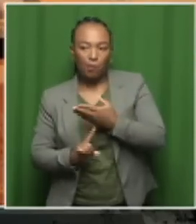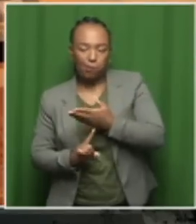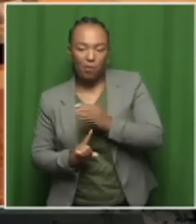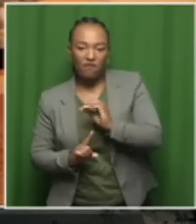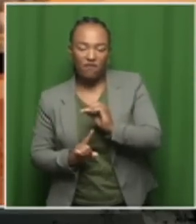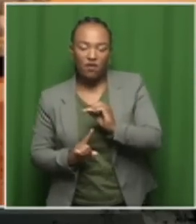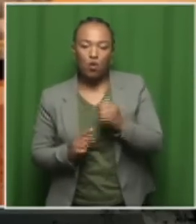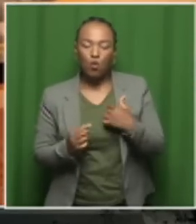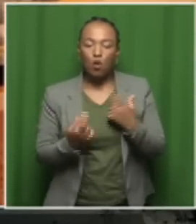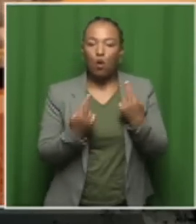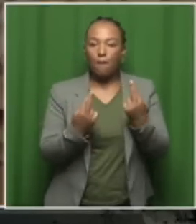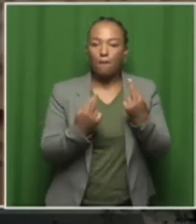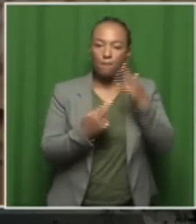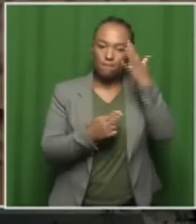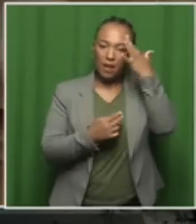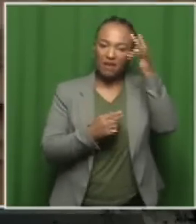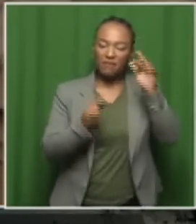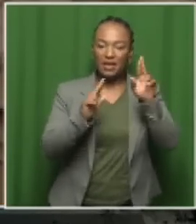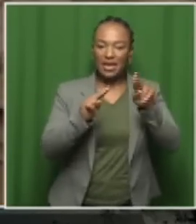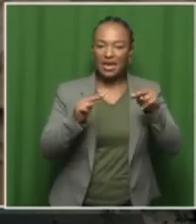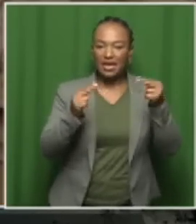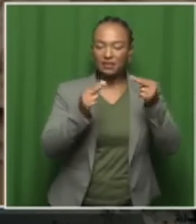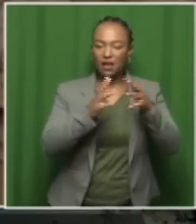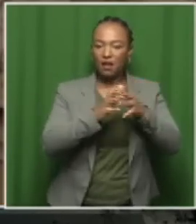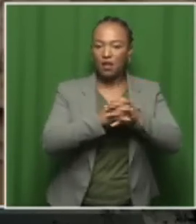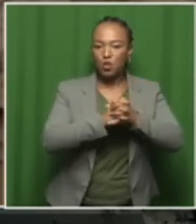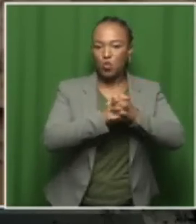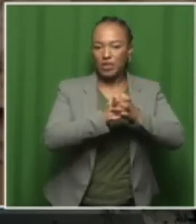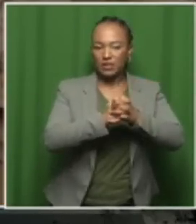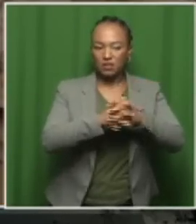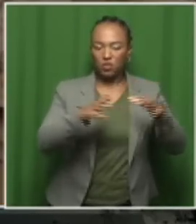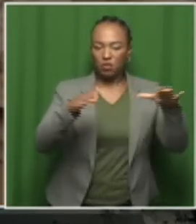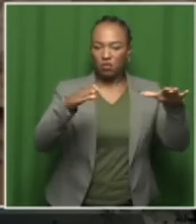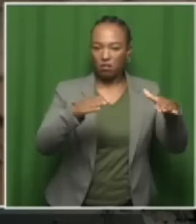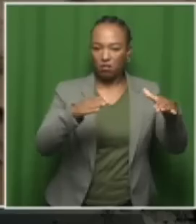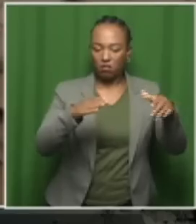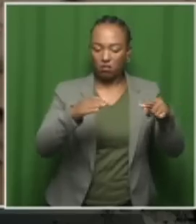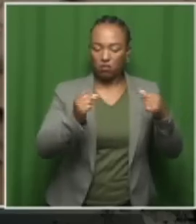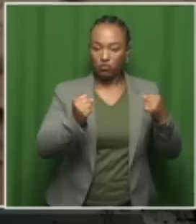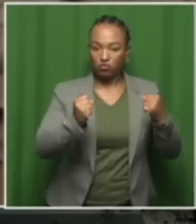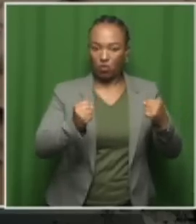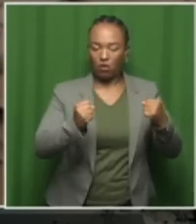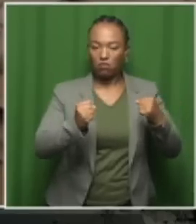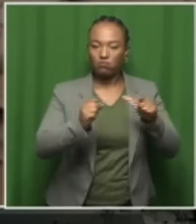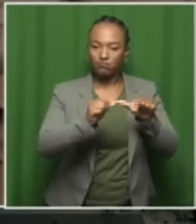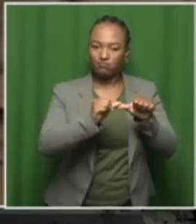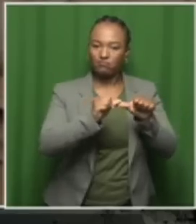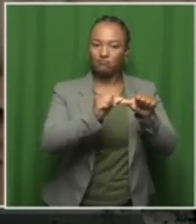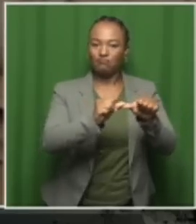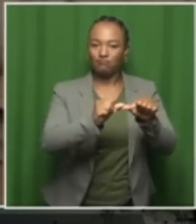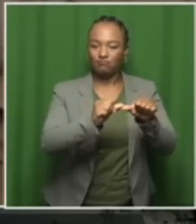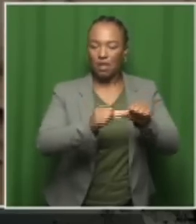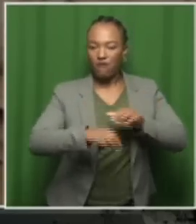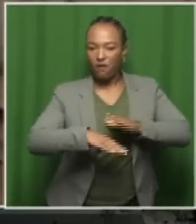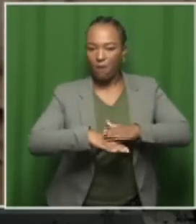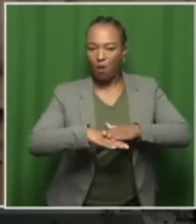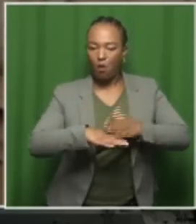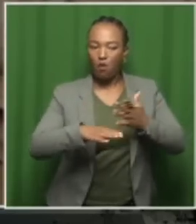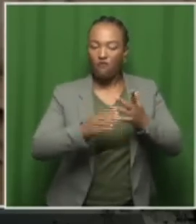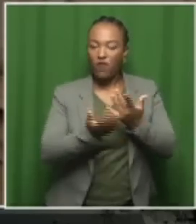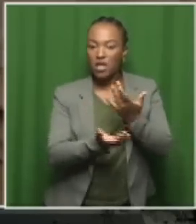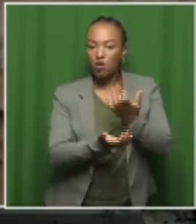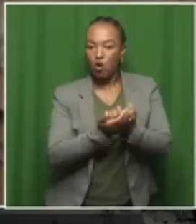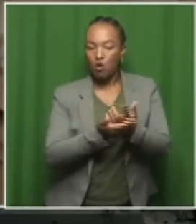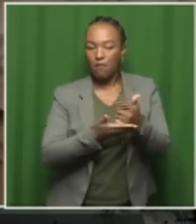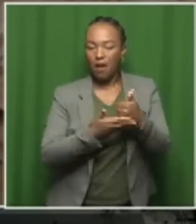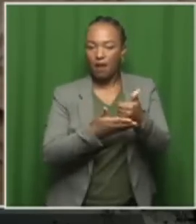National Unity will remain intact and introduce further reforms that will enhance the economic